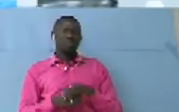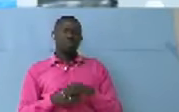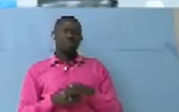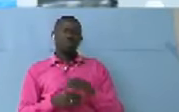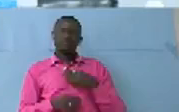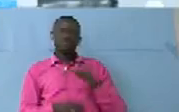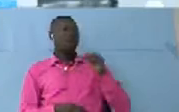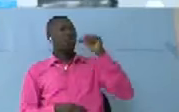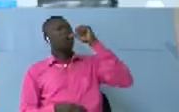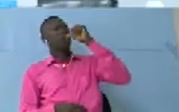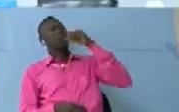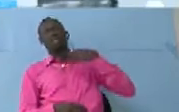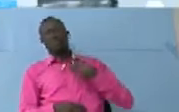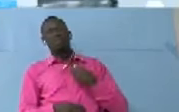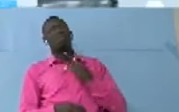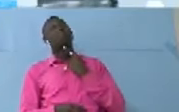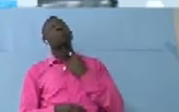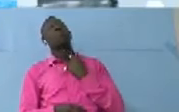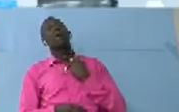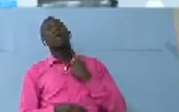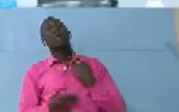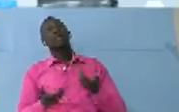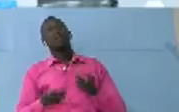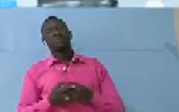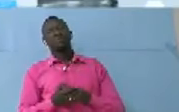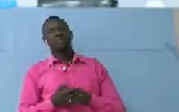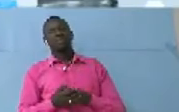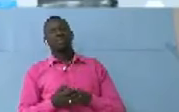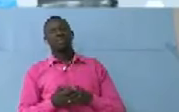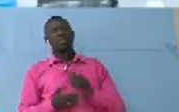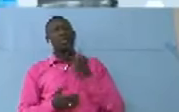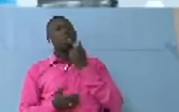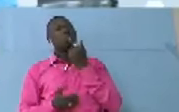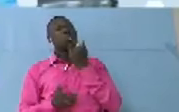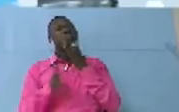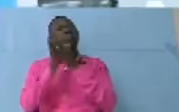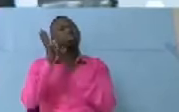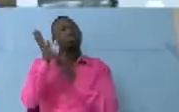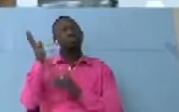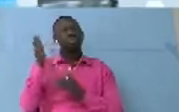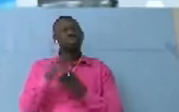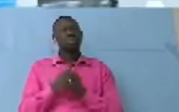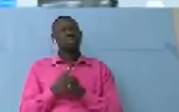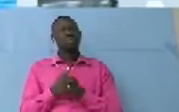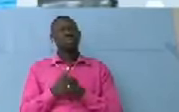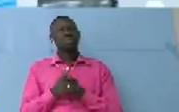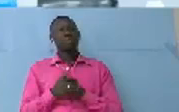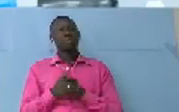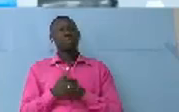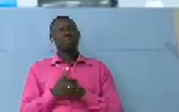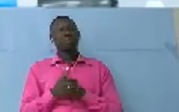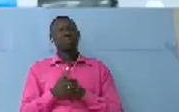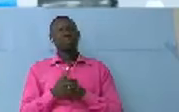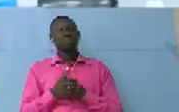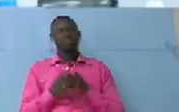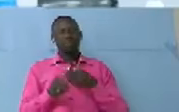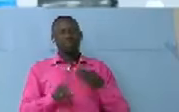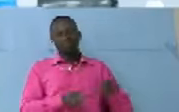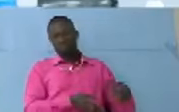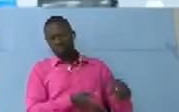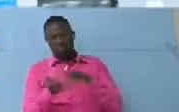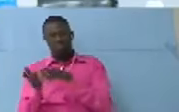Mbola Bala. At that time he was thirsty. Yeloba Bolala. And he was losing blood. Yes, Sunabon Kankonato. They